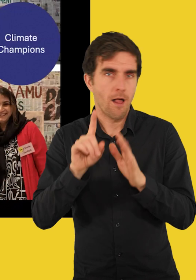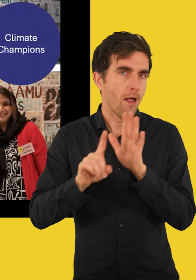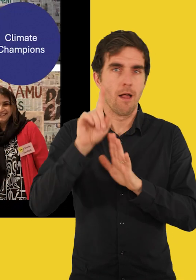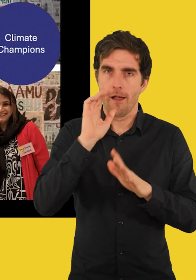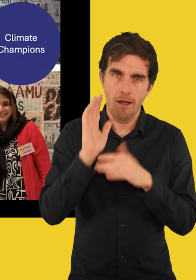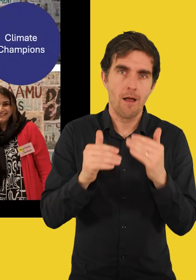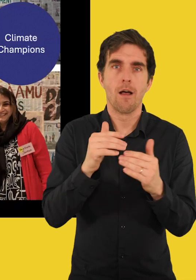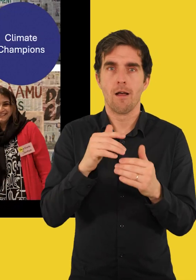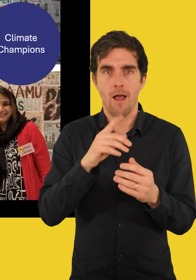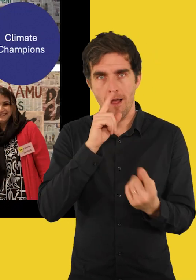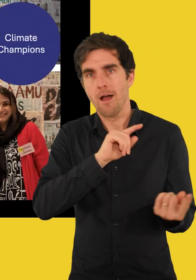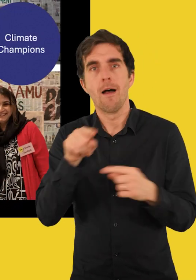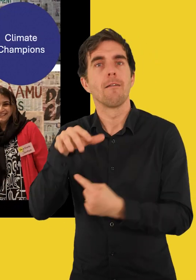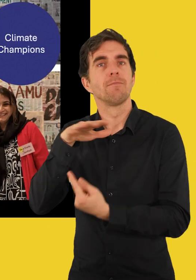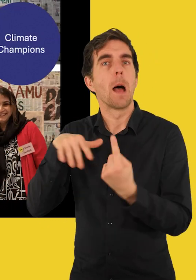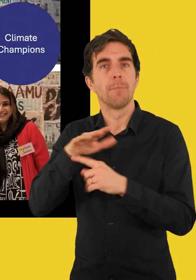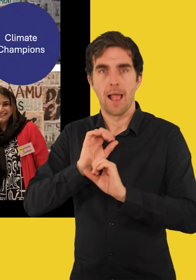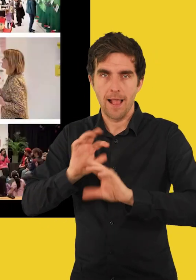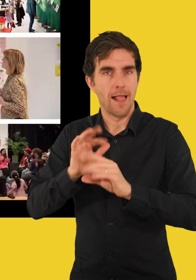and even going back in their families.